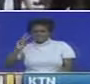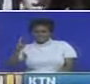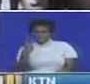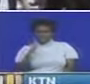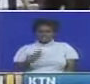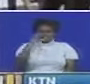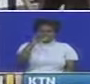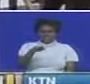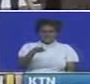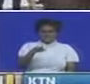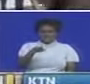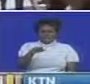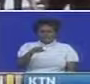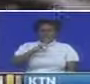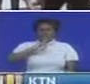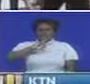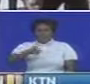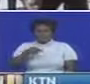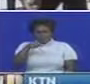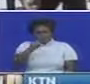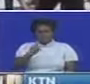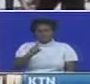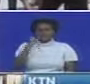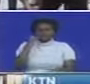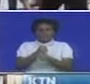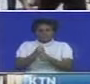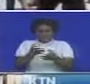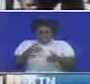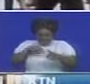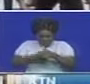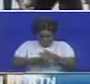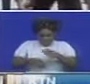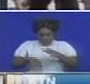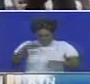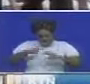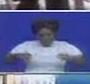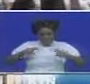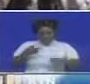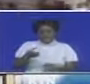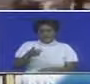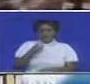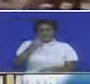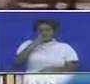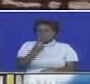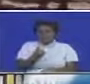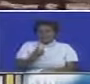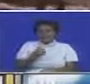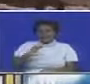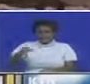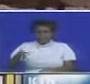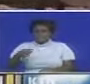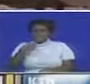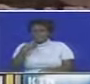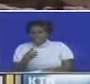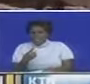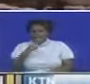stage, the Let Alert stage, and they are currently doing a detailed assessment in Turkana County, adding that action